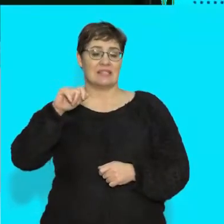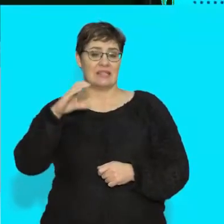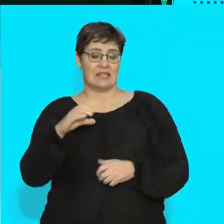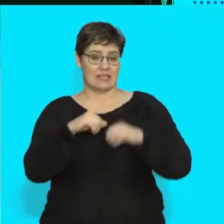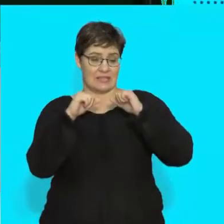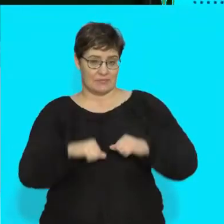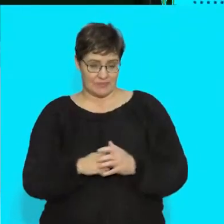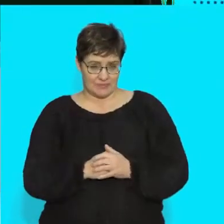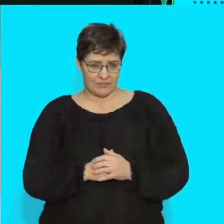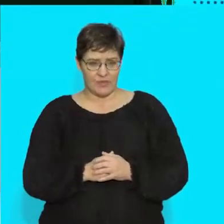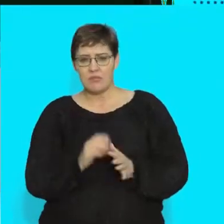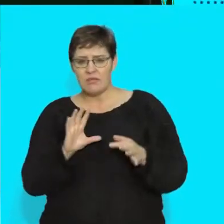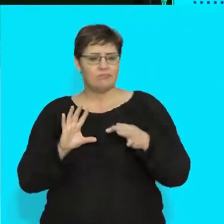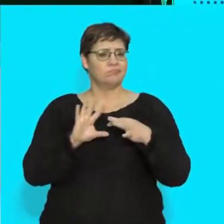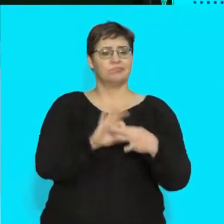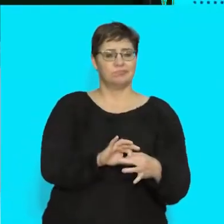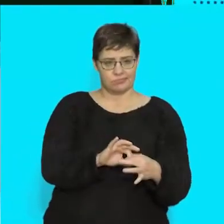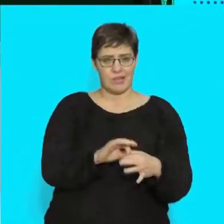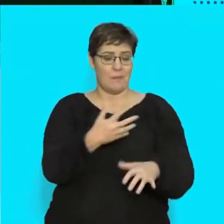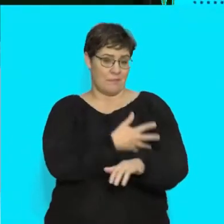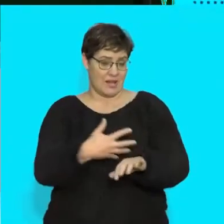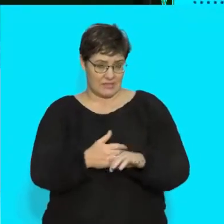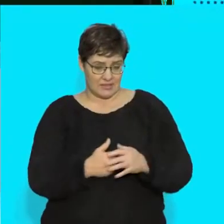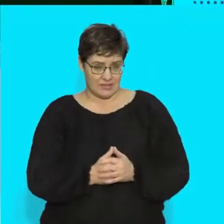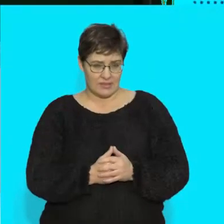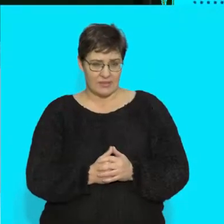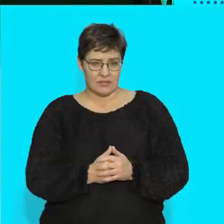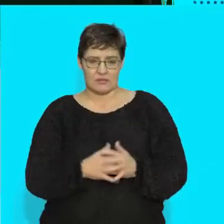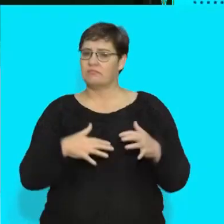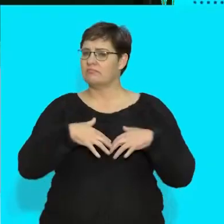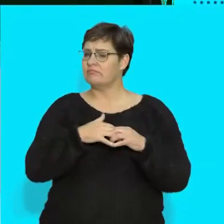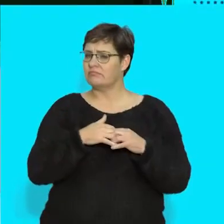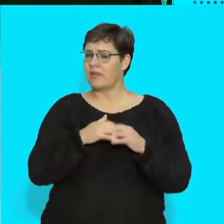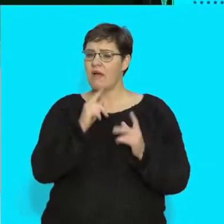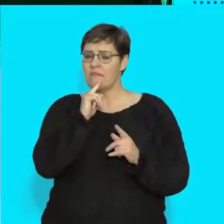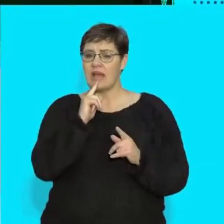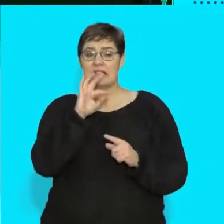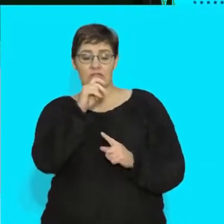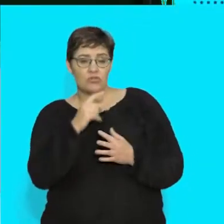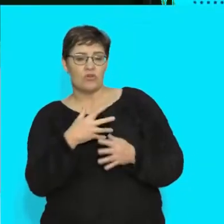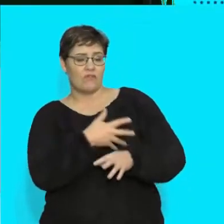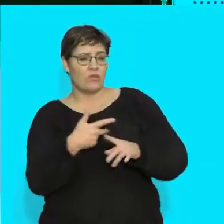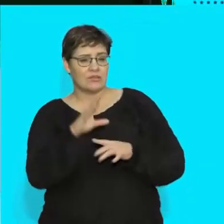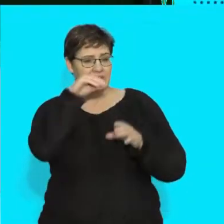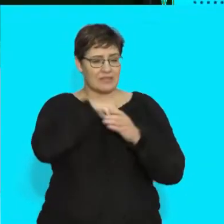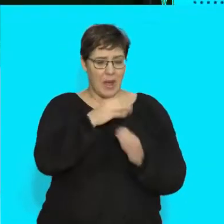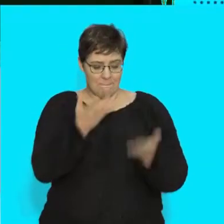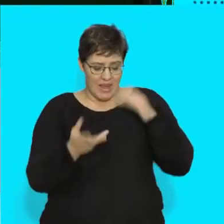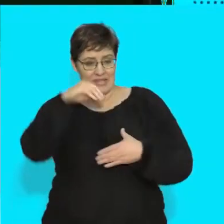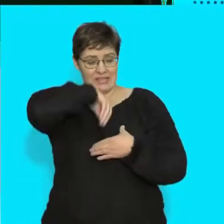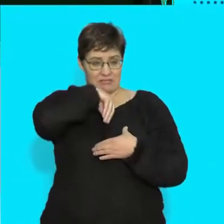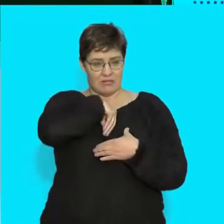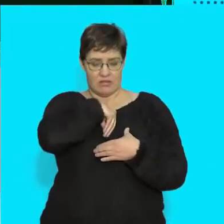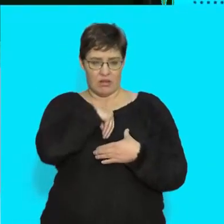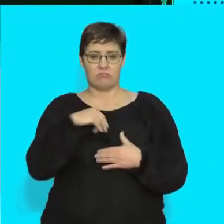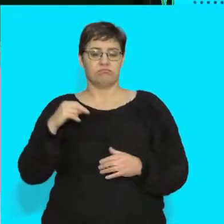in hand with the blood, right, to make sure that our tissue fluid, that internal balance in our body is really,